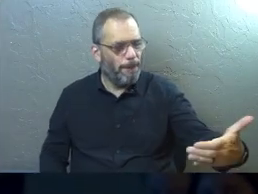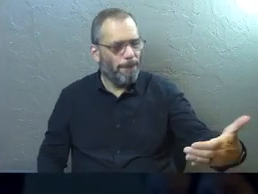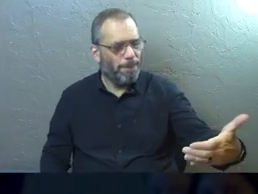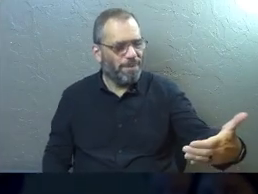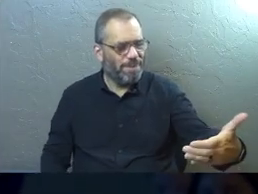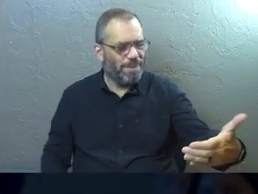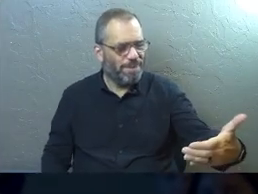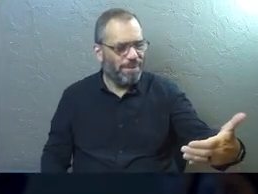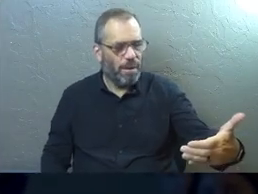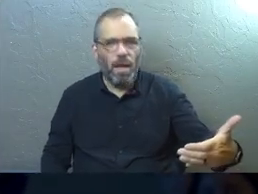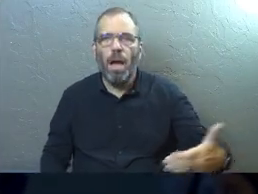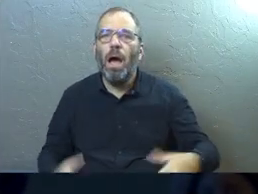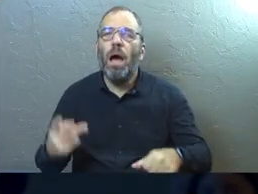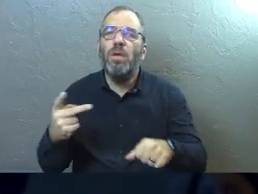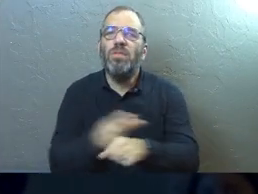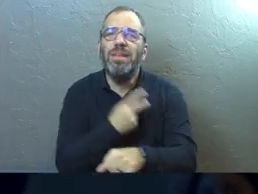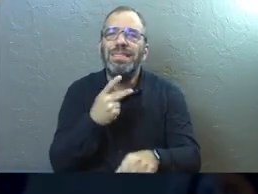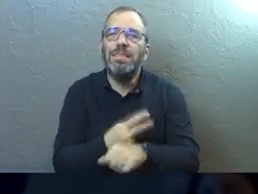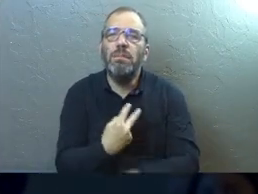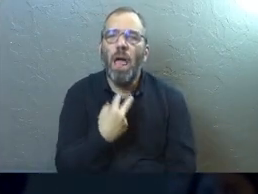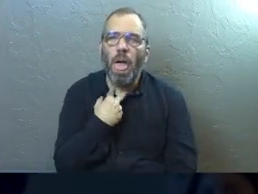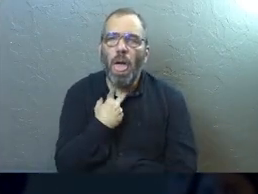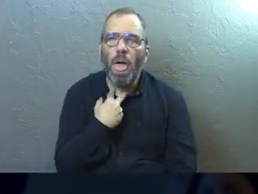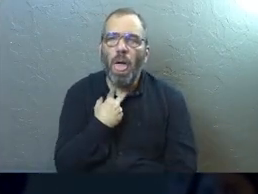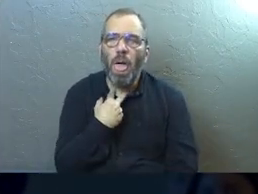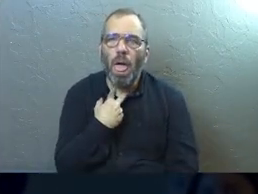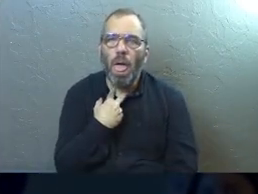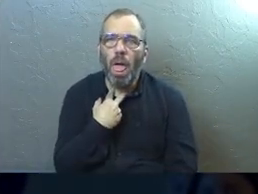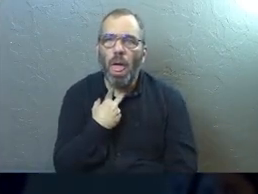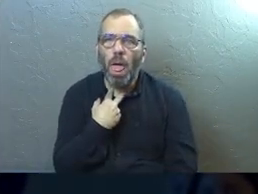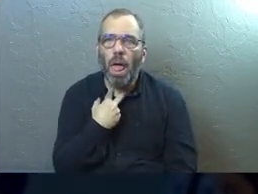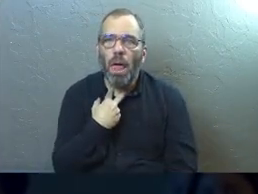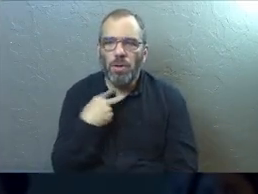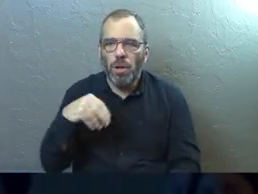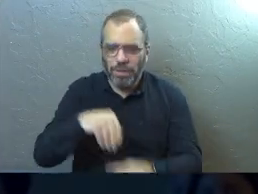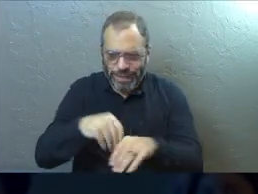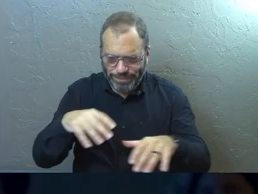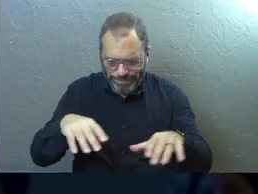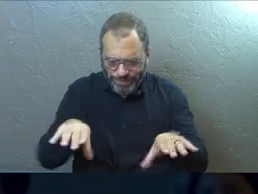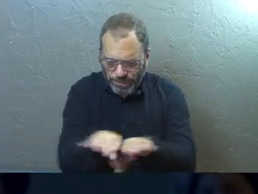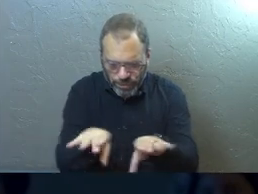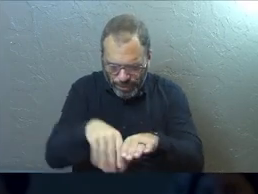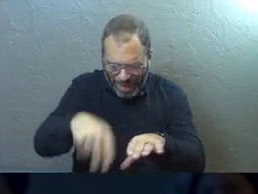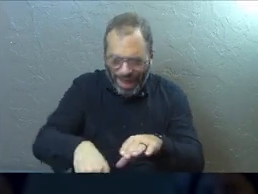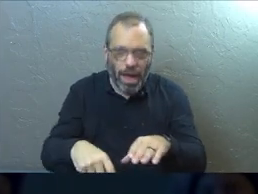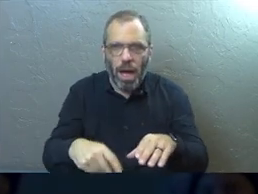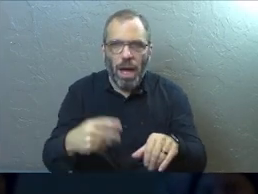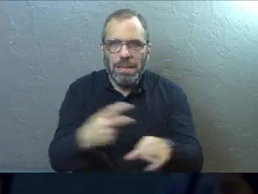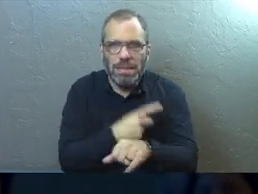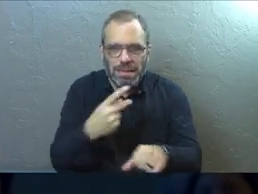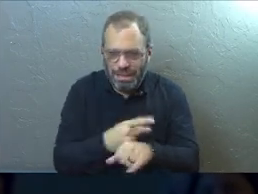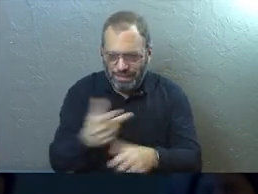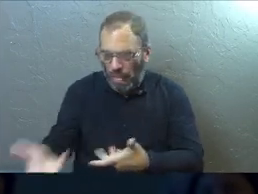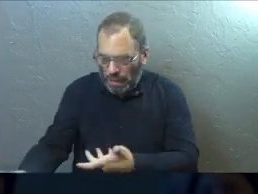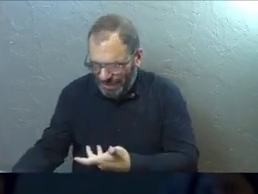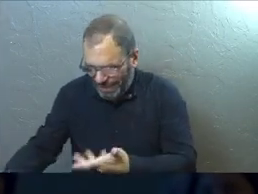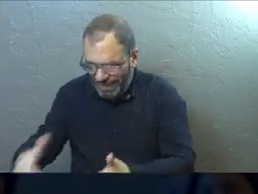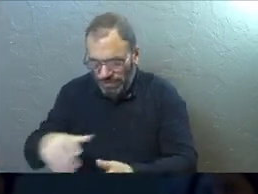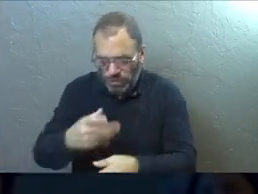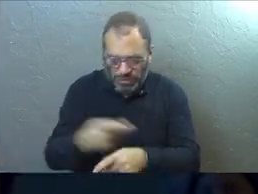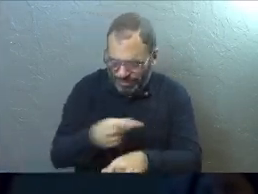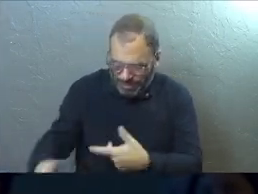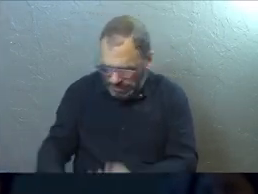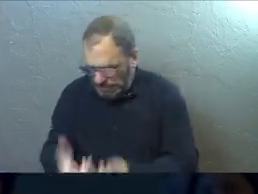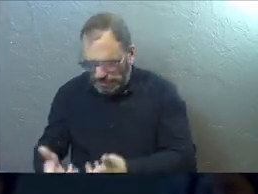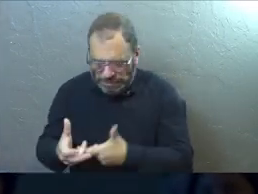that, I thought about this video. And it's the sheep stuck in like this huge, like, you know, crack in the ground or something. And they're working to get the sheep out, and it gets out and